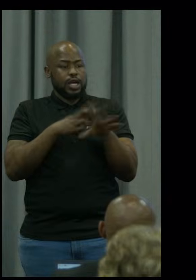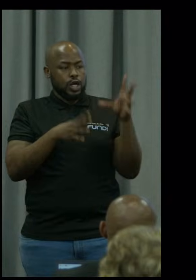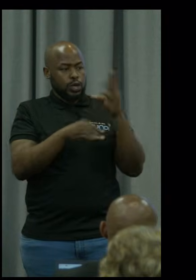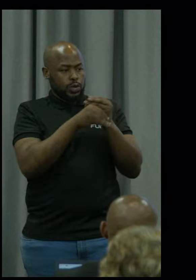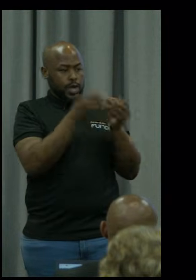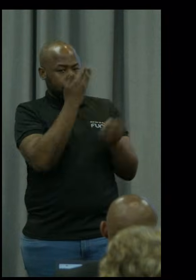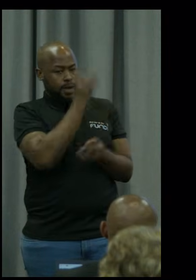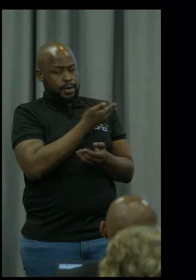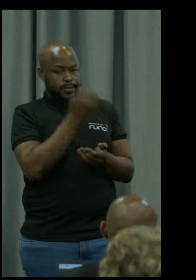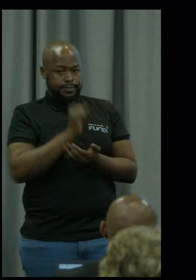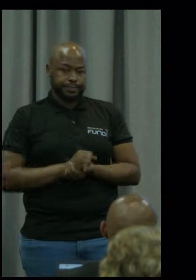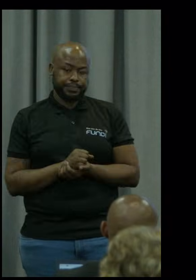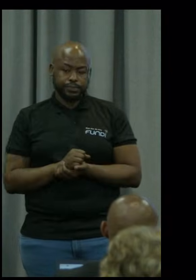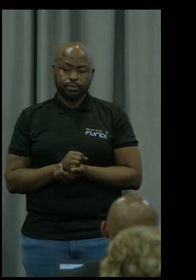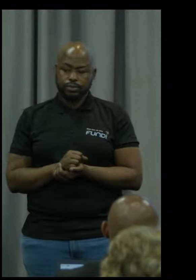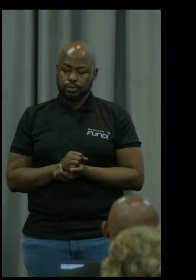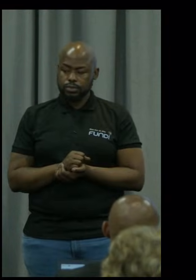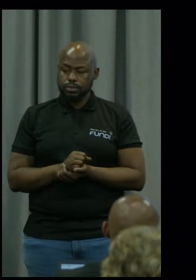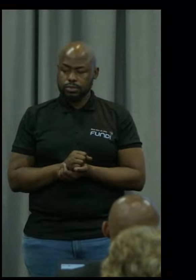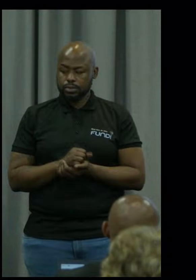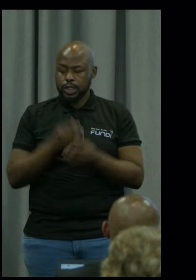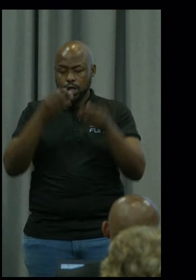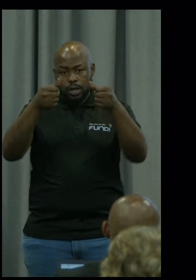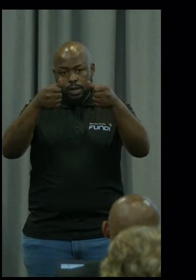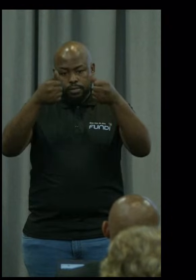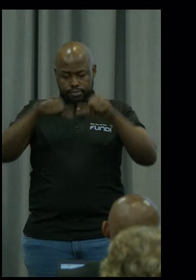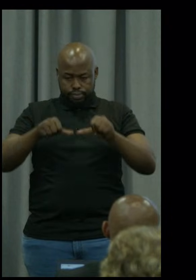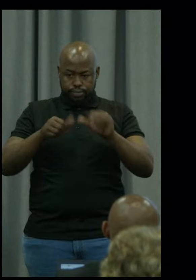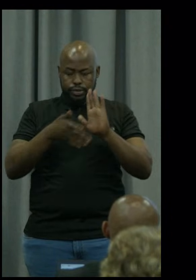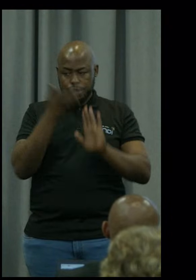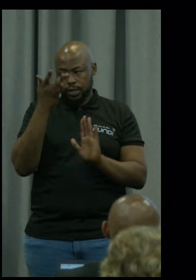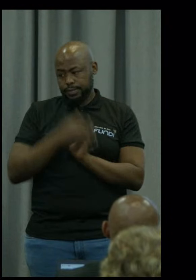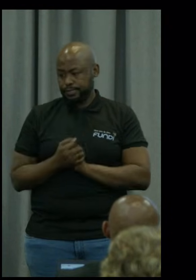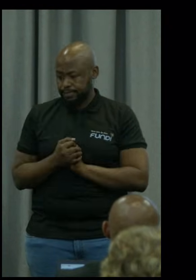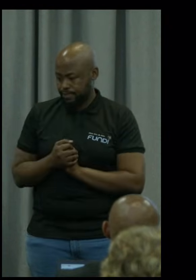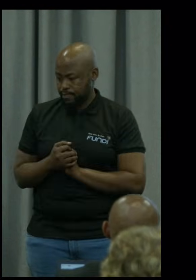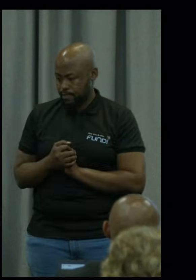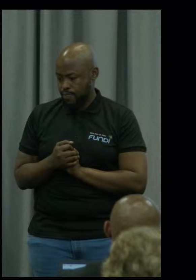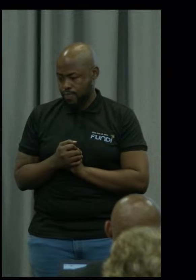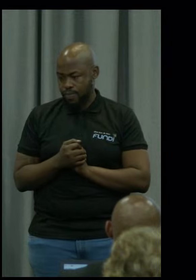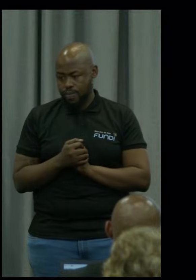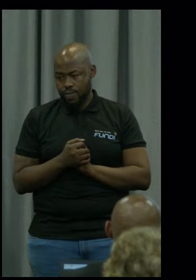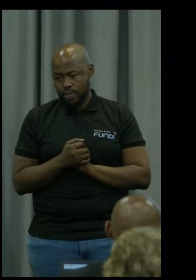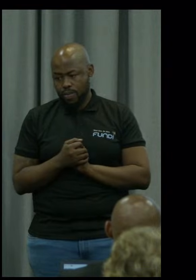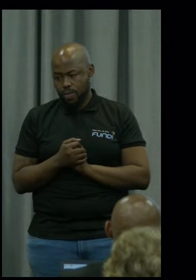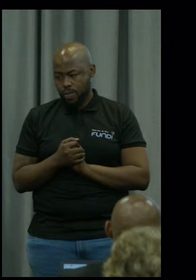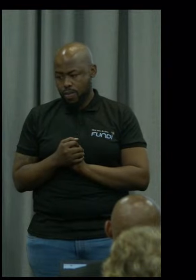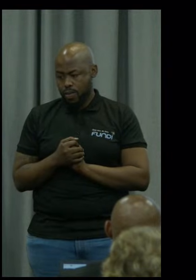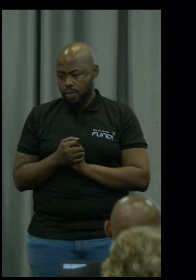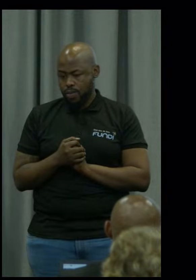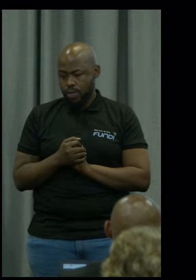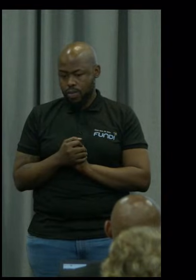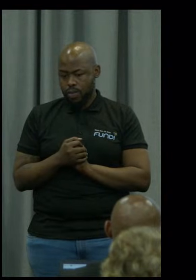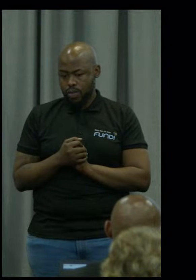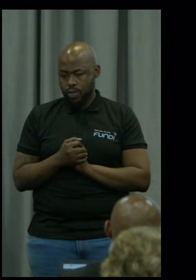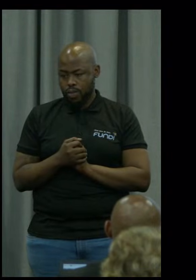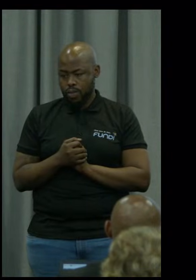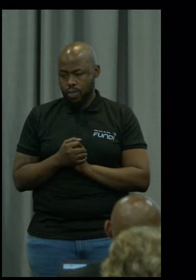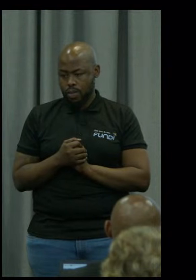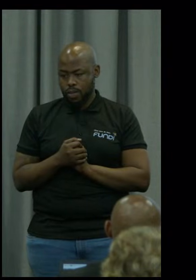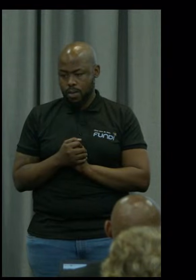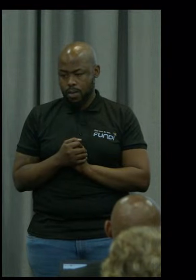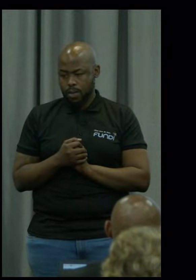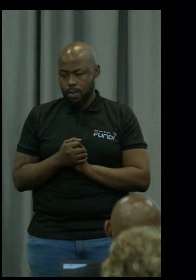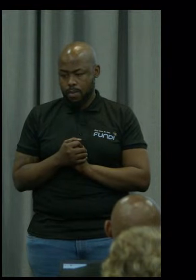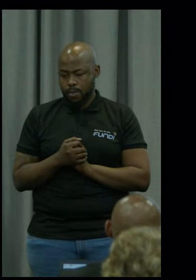on. All right, moving to the next slide. What are the gaps? All right,